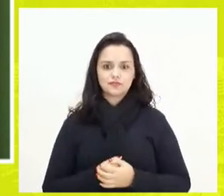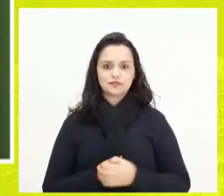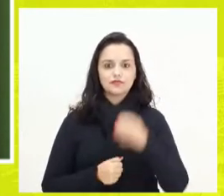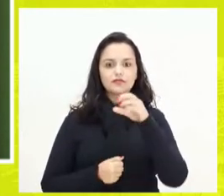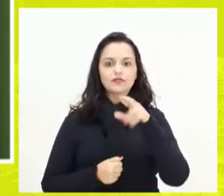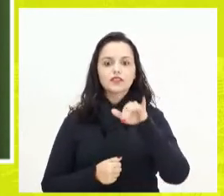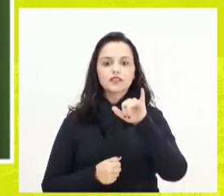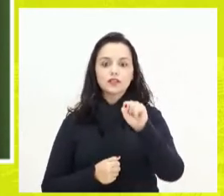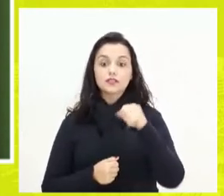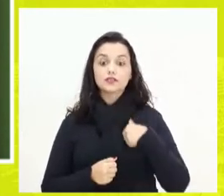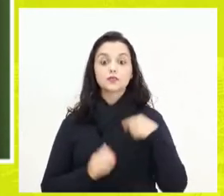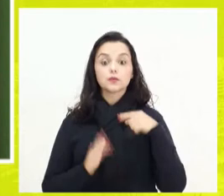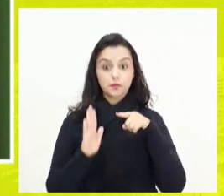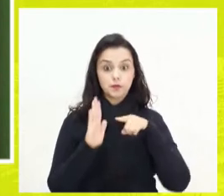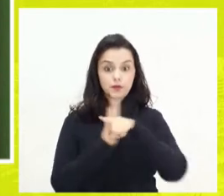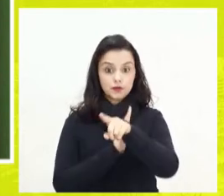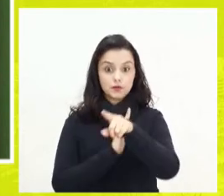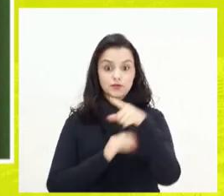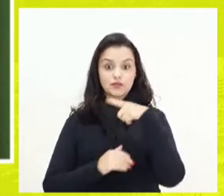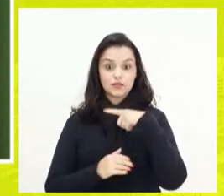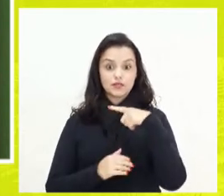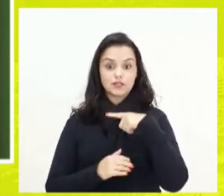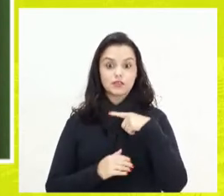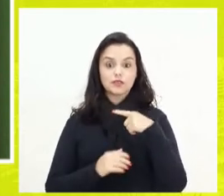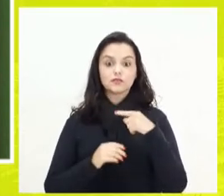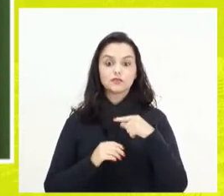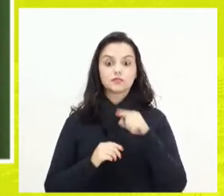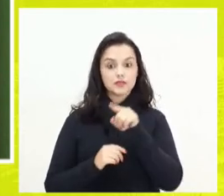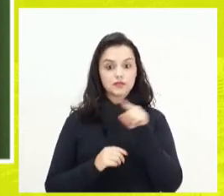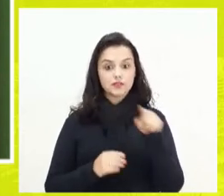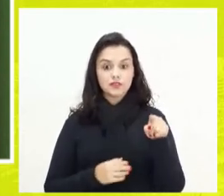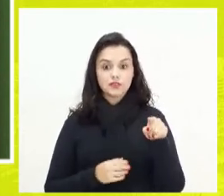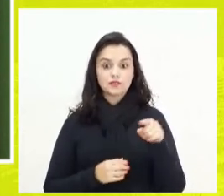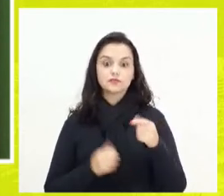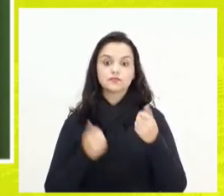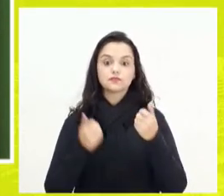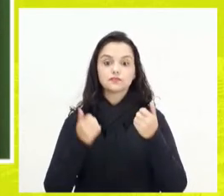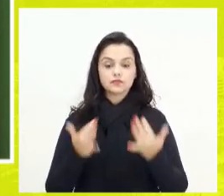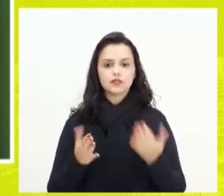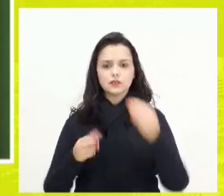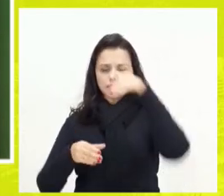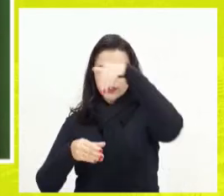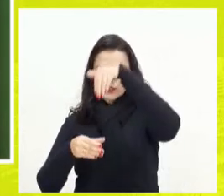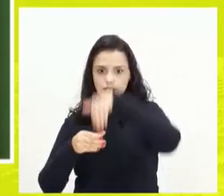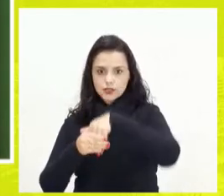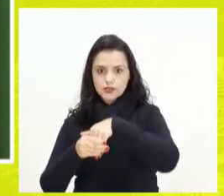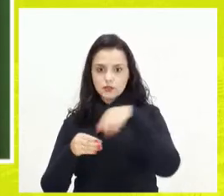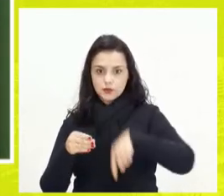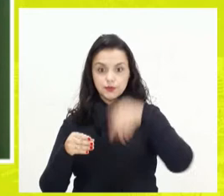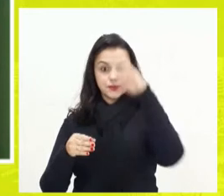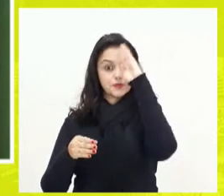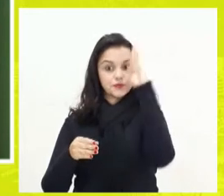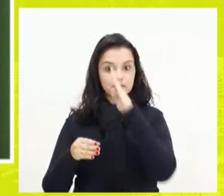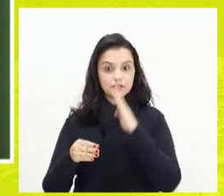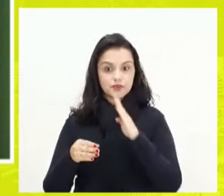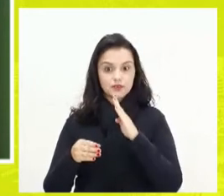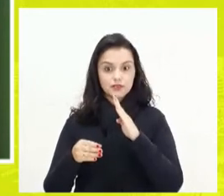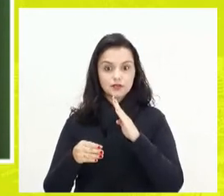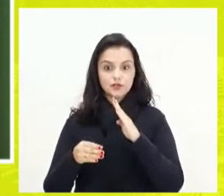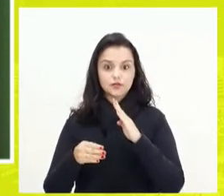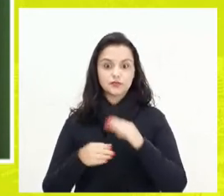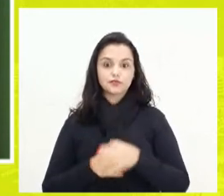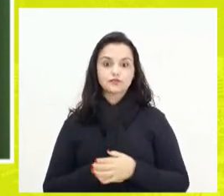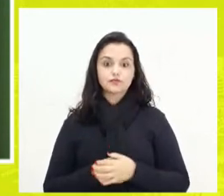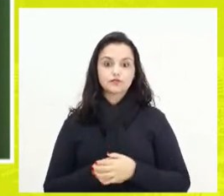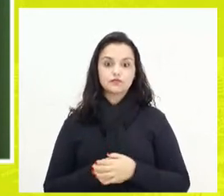but chris i have a question to you regarding the brazil's election that